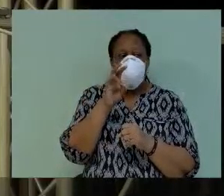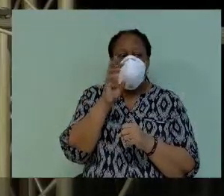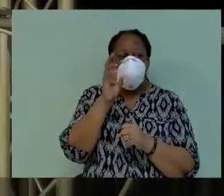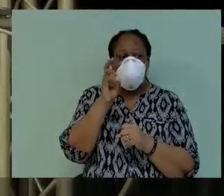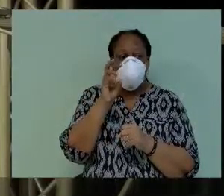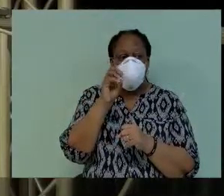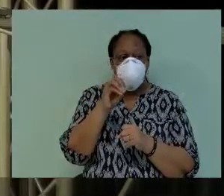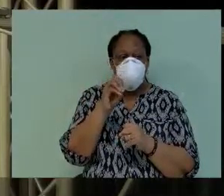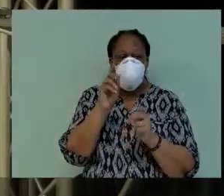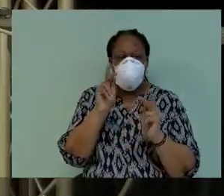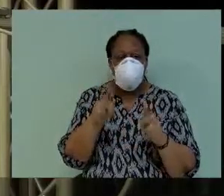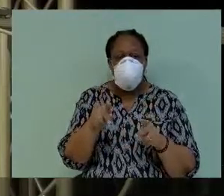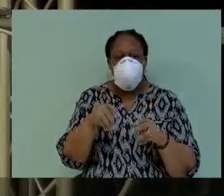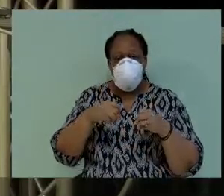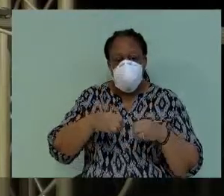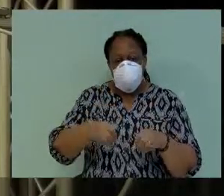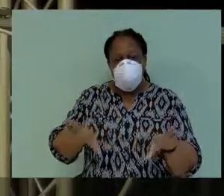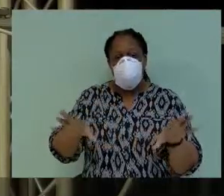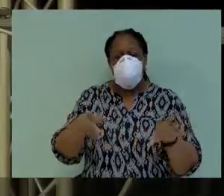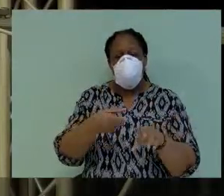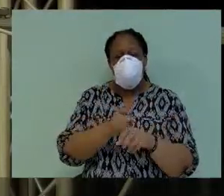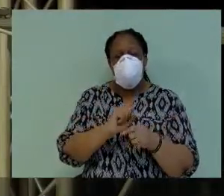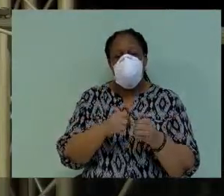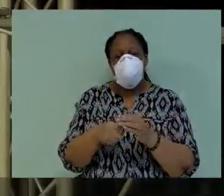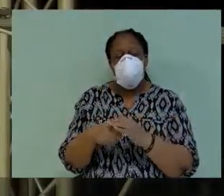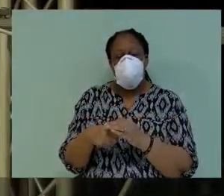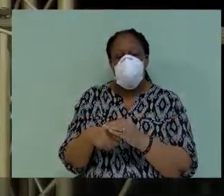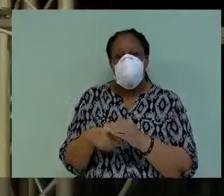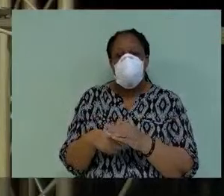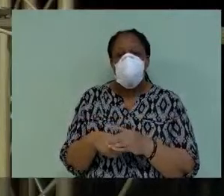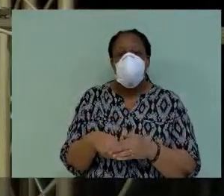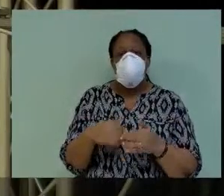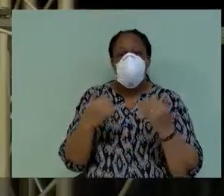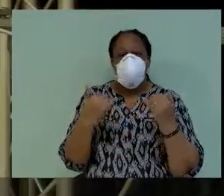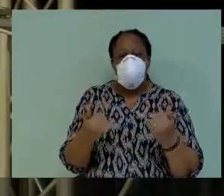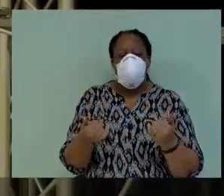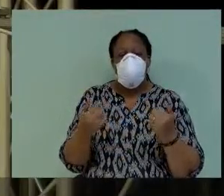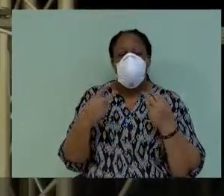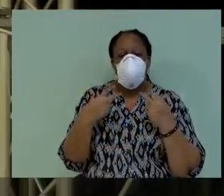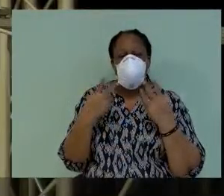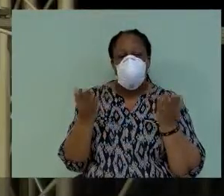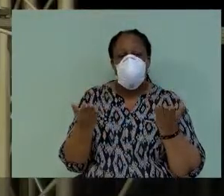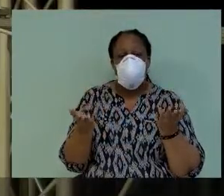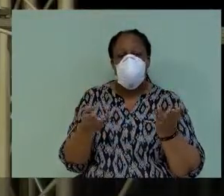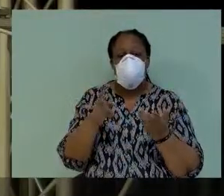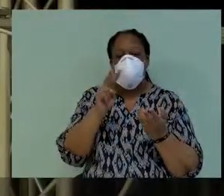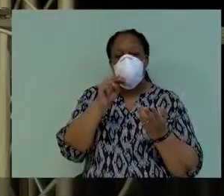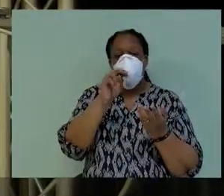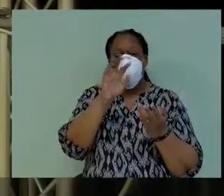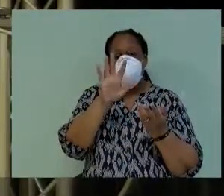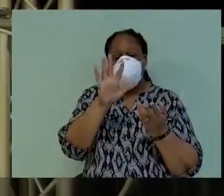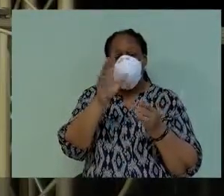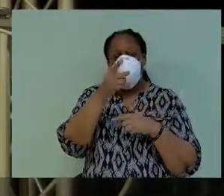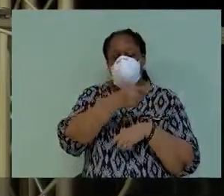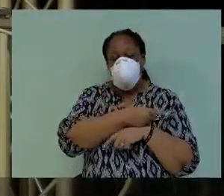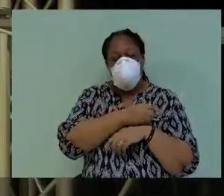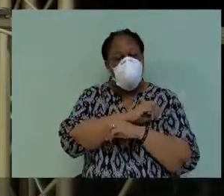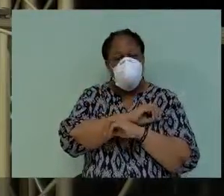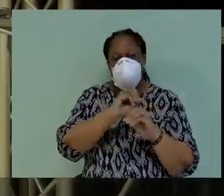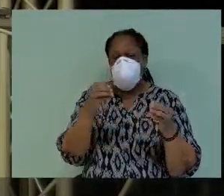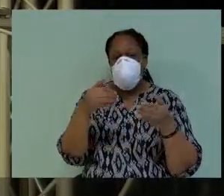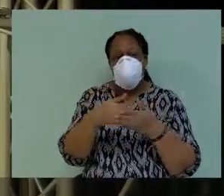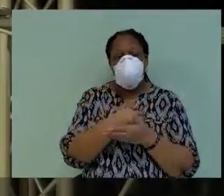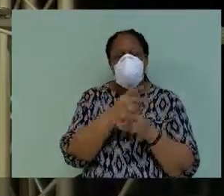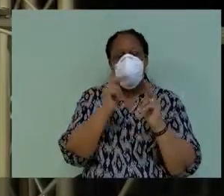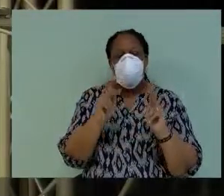released from quarantine. We are currently at day 25 without a new case. The